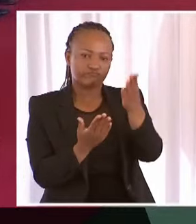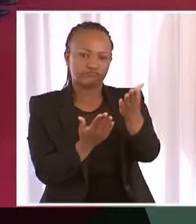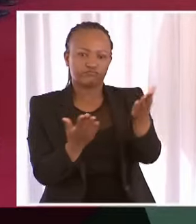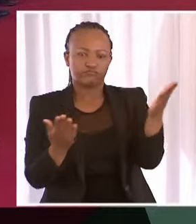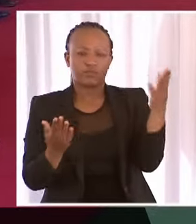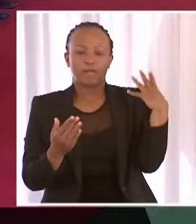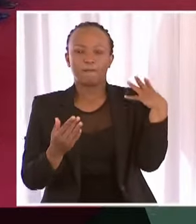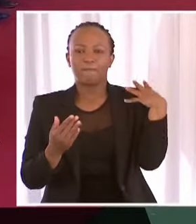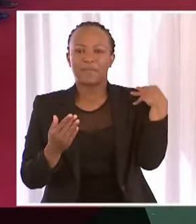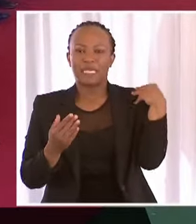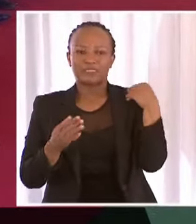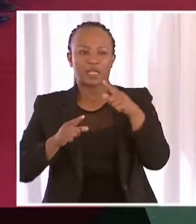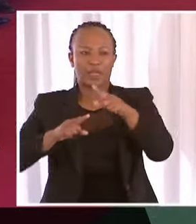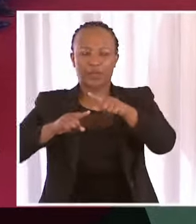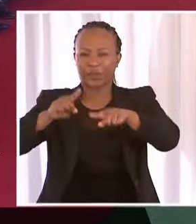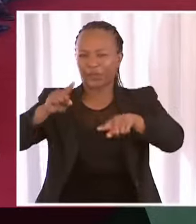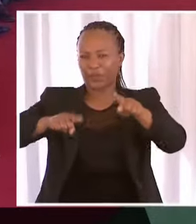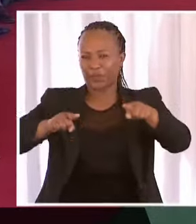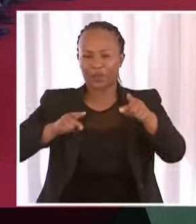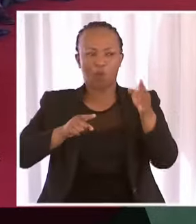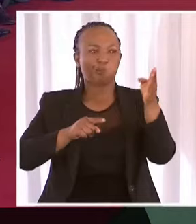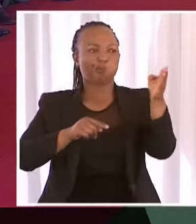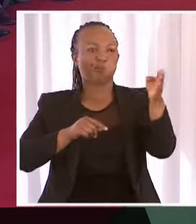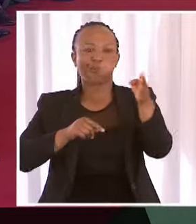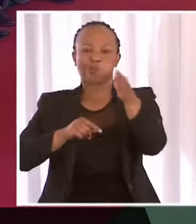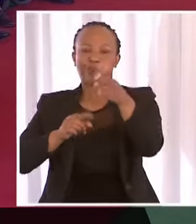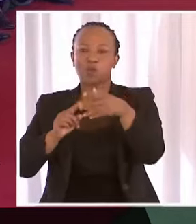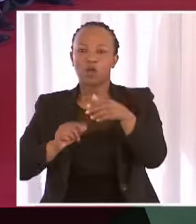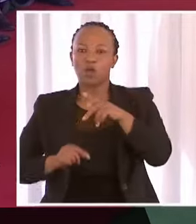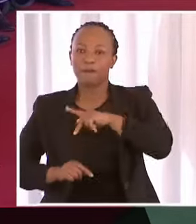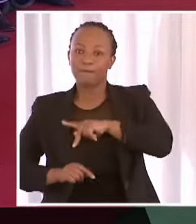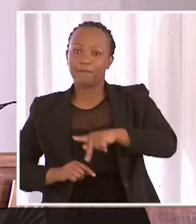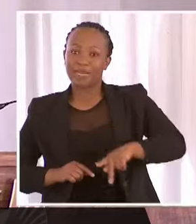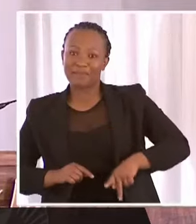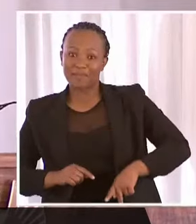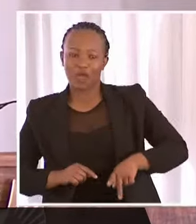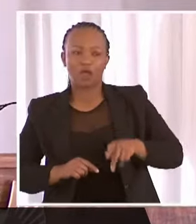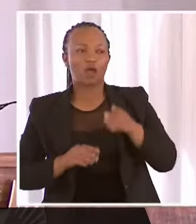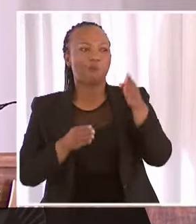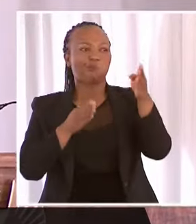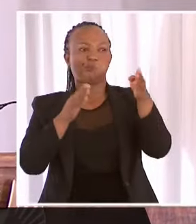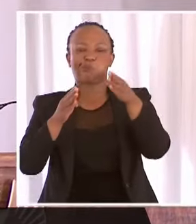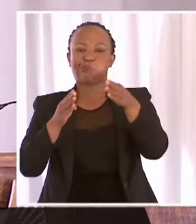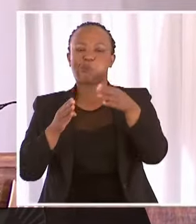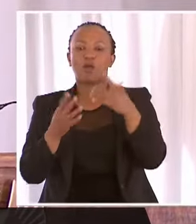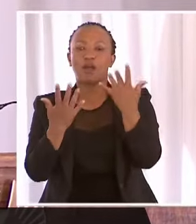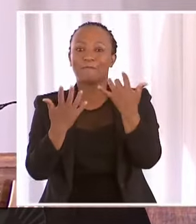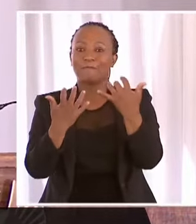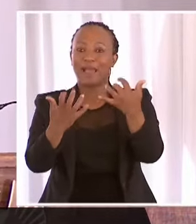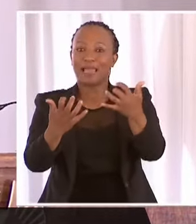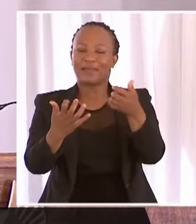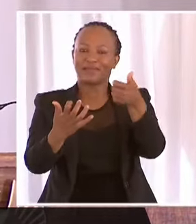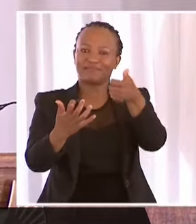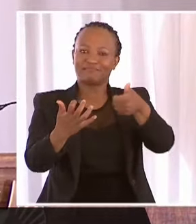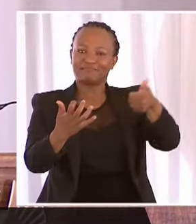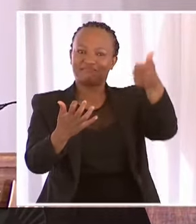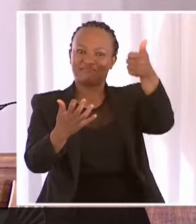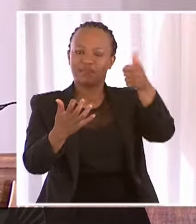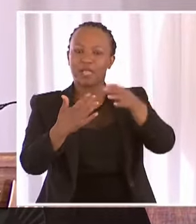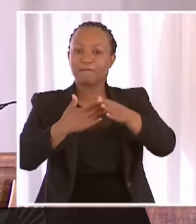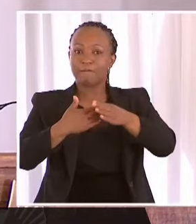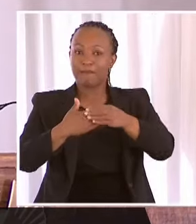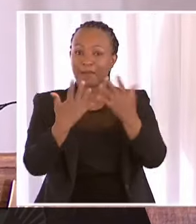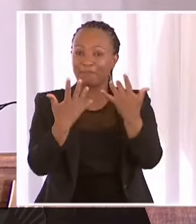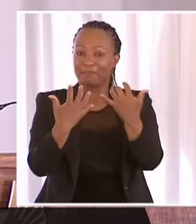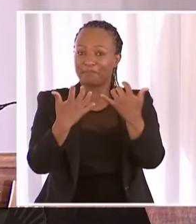Ministers who are here, premiers who are here, the Speaker of Parliament, members of Parliament, leaders of the